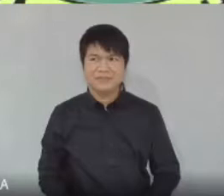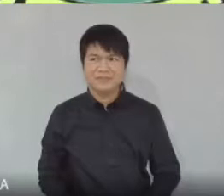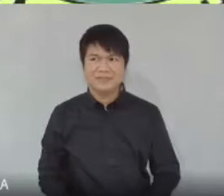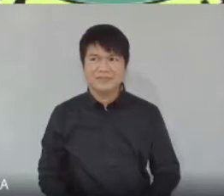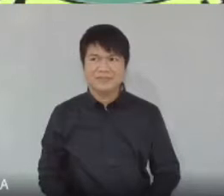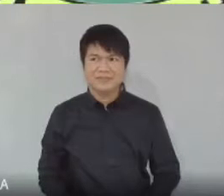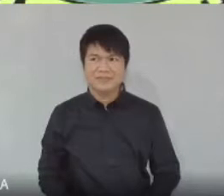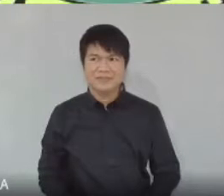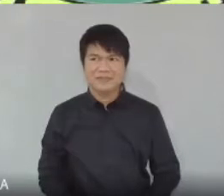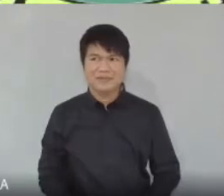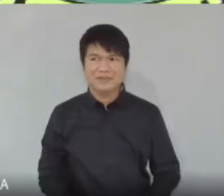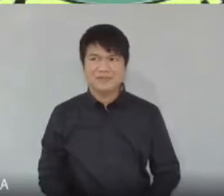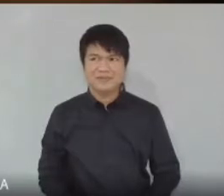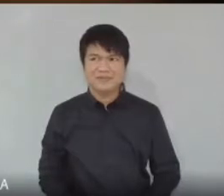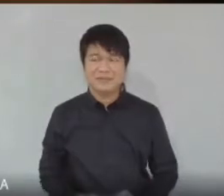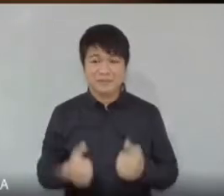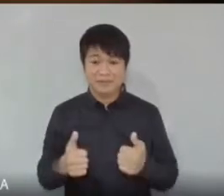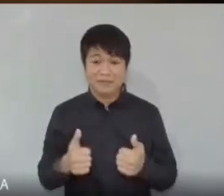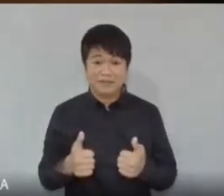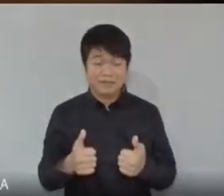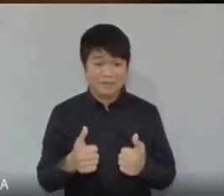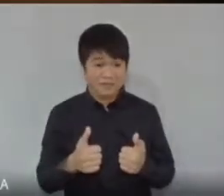Okay na? Okay na? Okay.